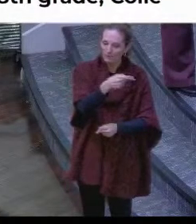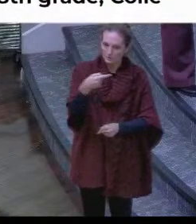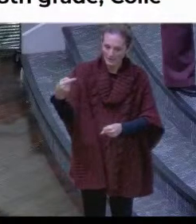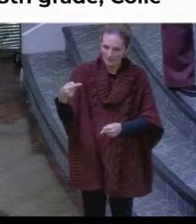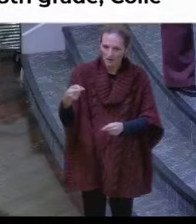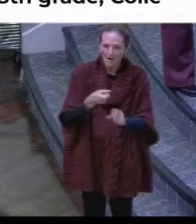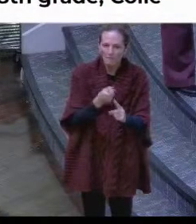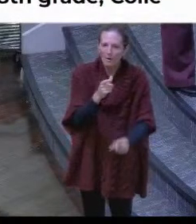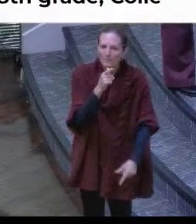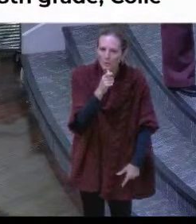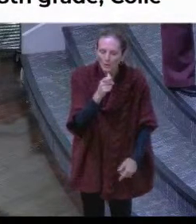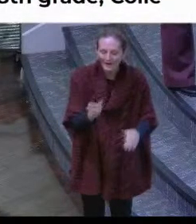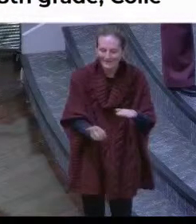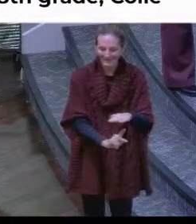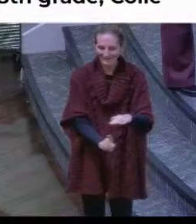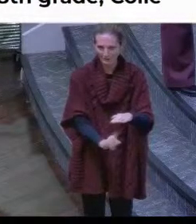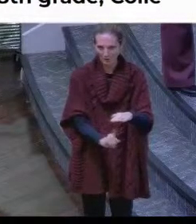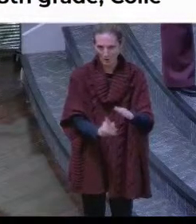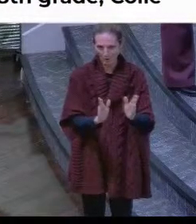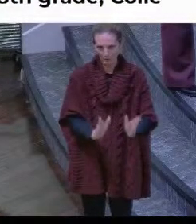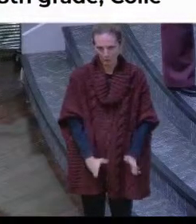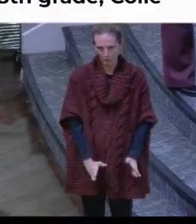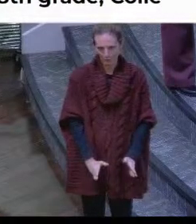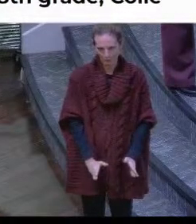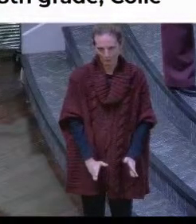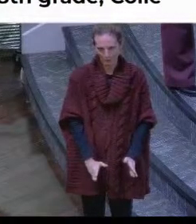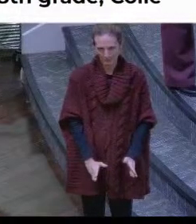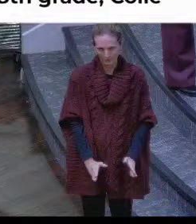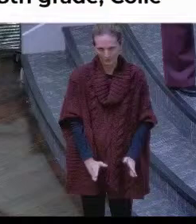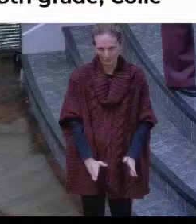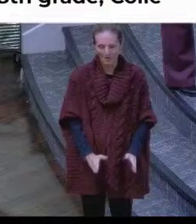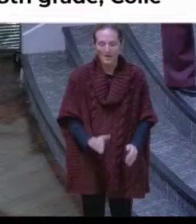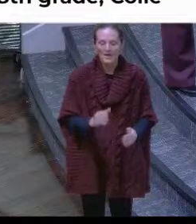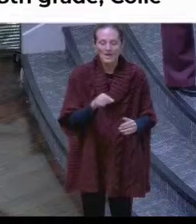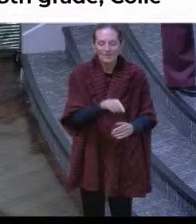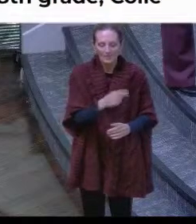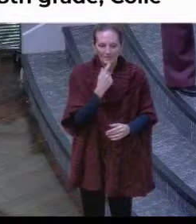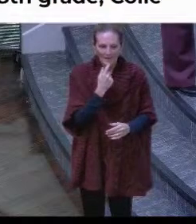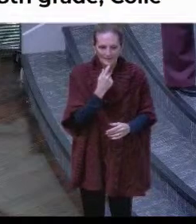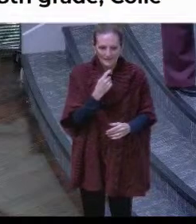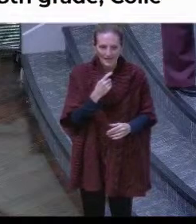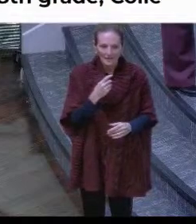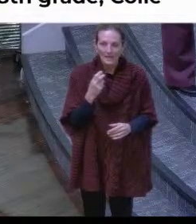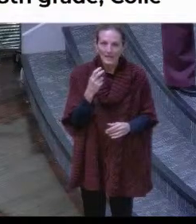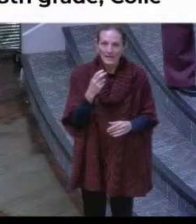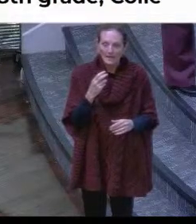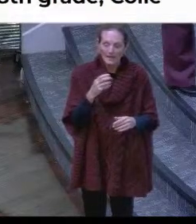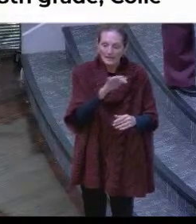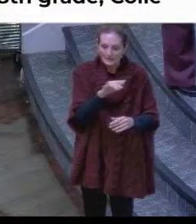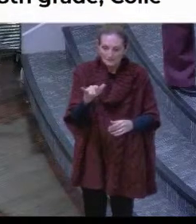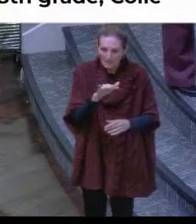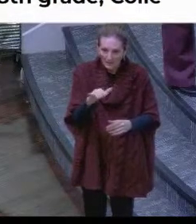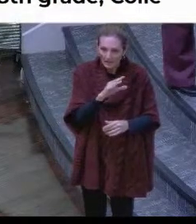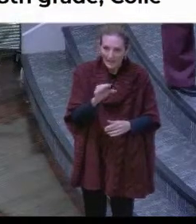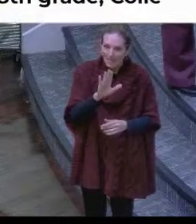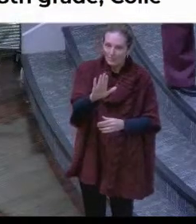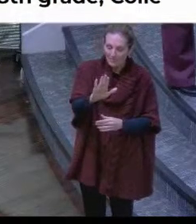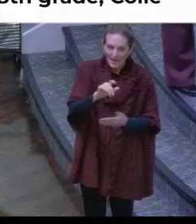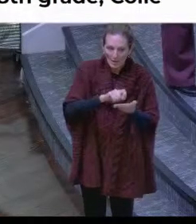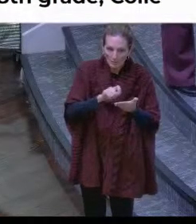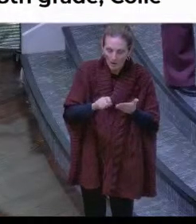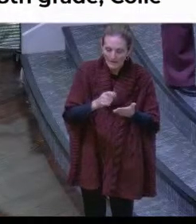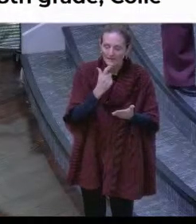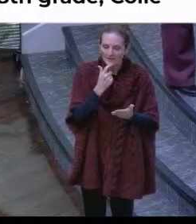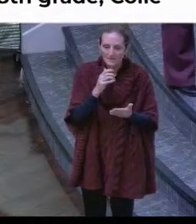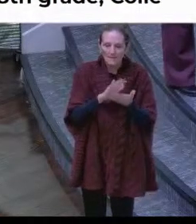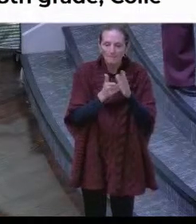kindergartner. And the kindergartner said this, in phonetic spelling and his own handwriting, "Peace is